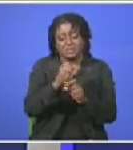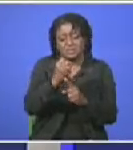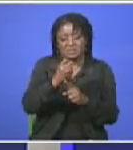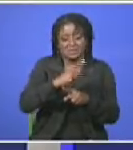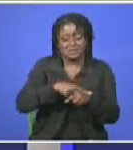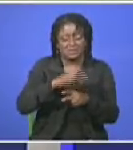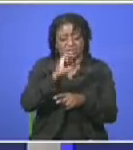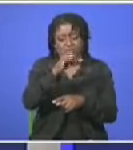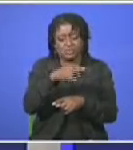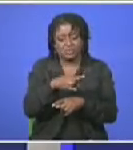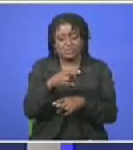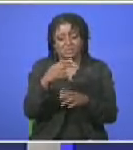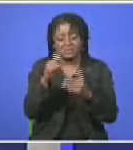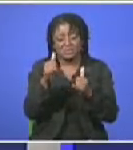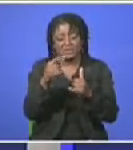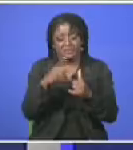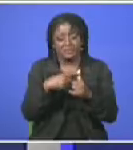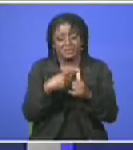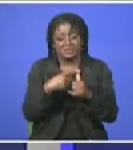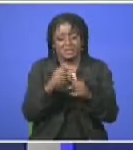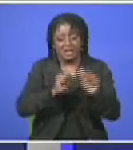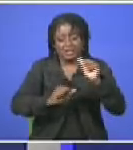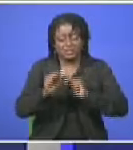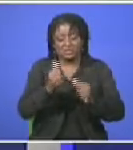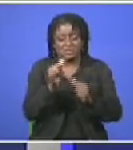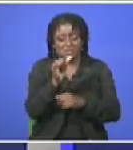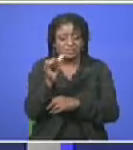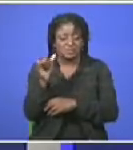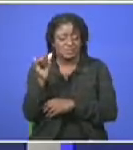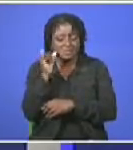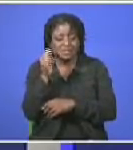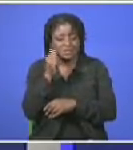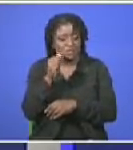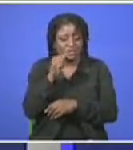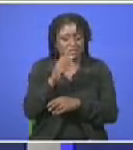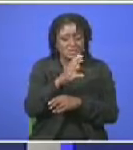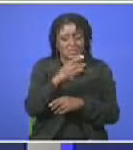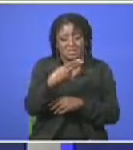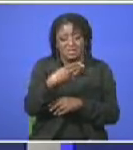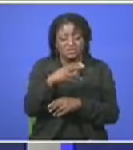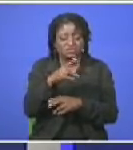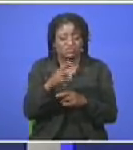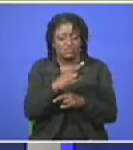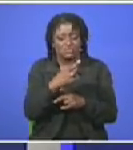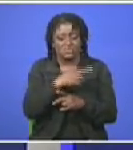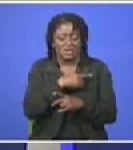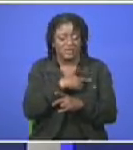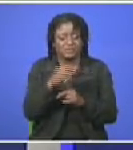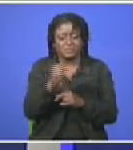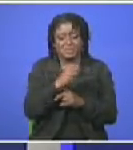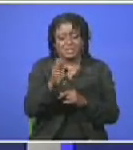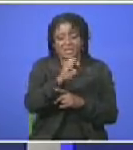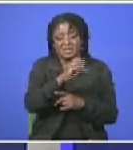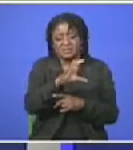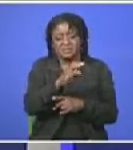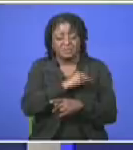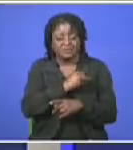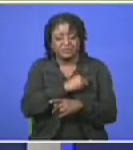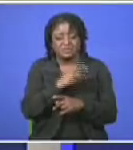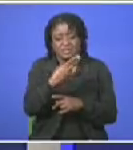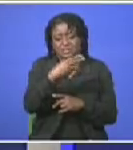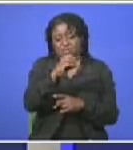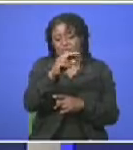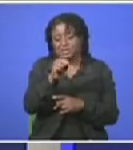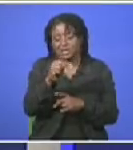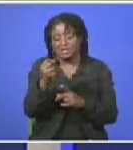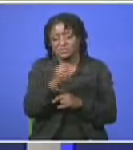first days of action yesterday. In girls' play, C.H. Reeves taking down S.C. McPherson 17-13 and 17-5. H.O. Nash winning over A.F.